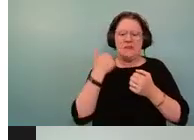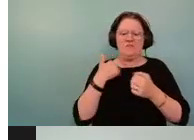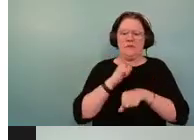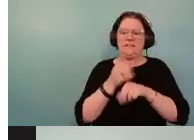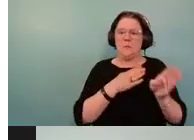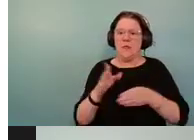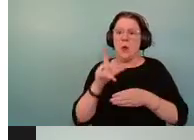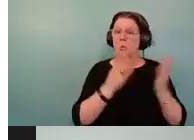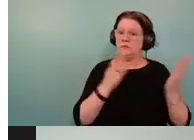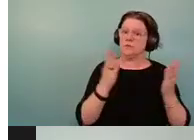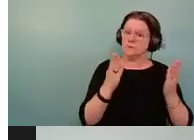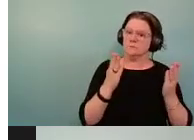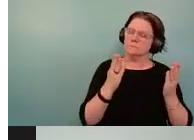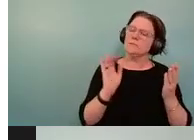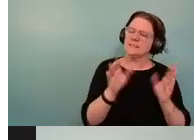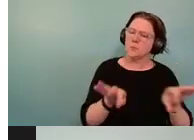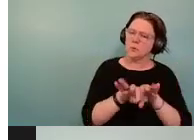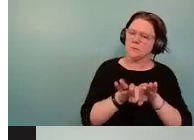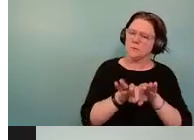we serve, I think is really important.